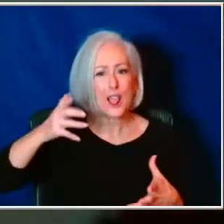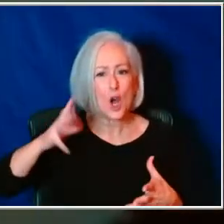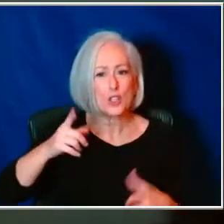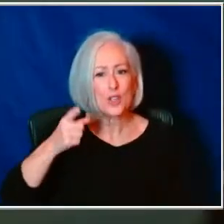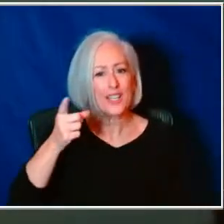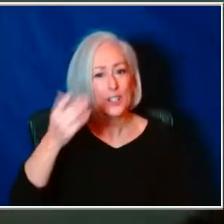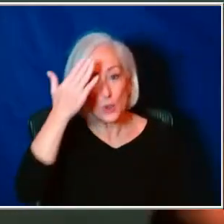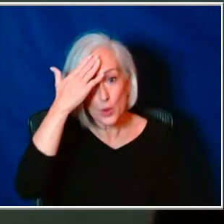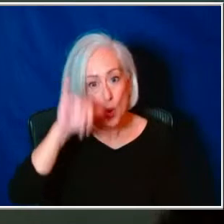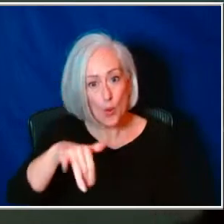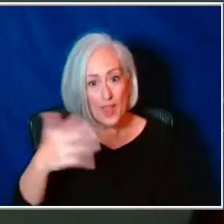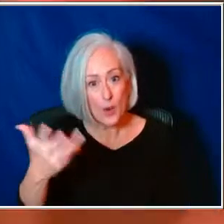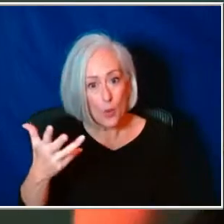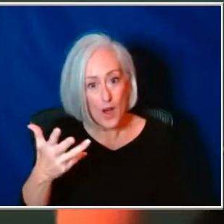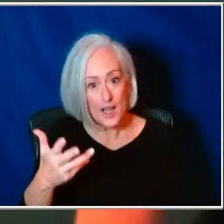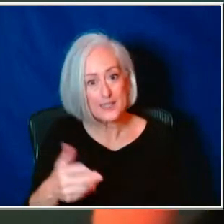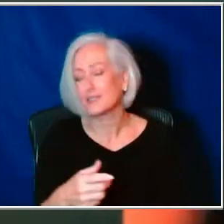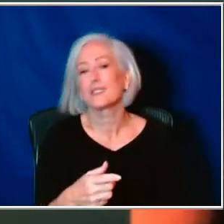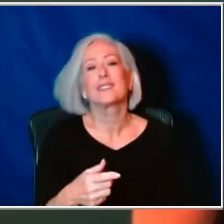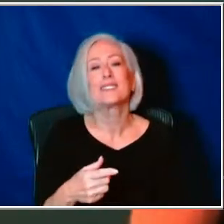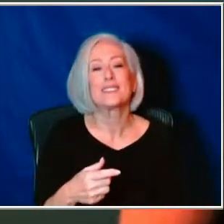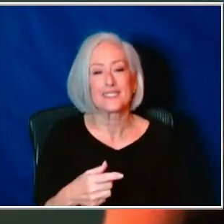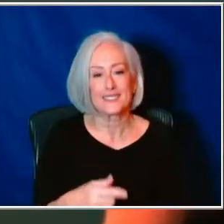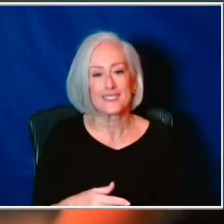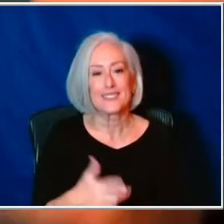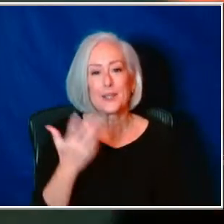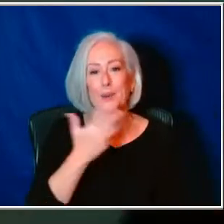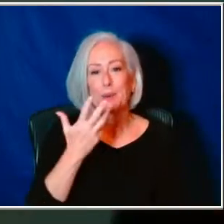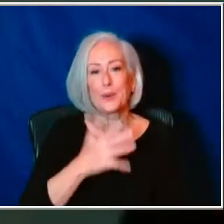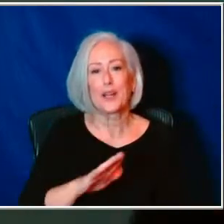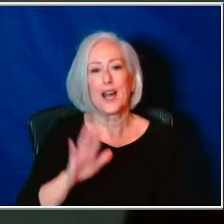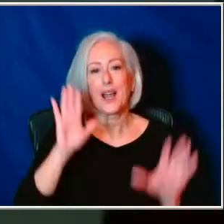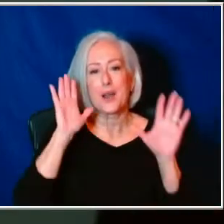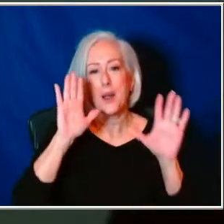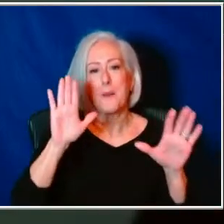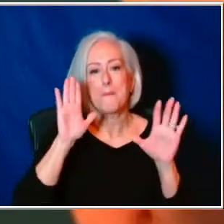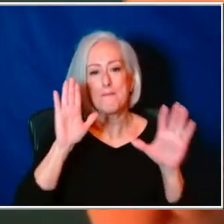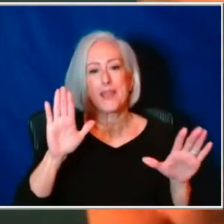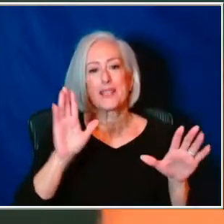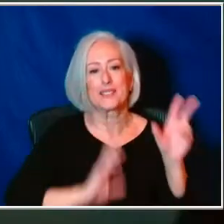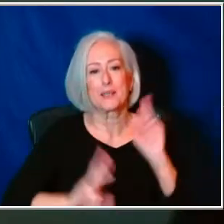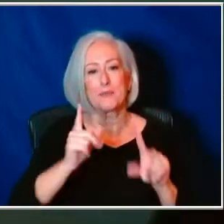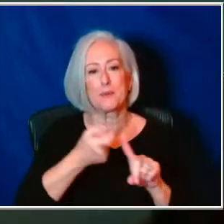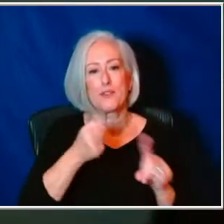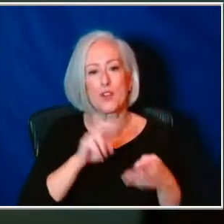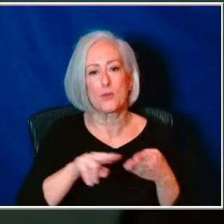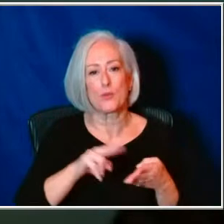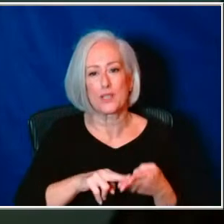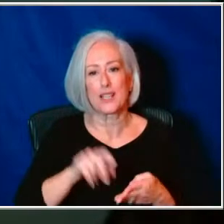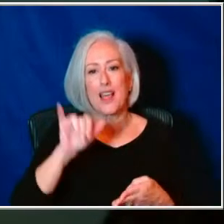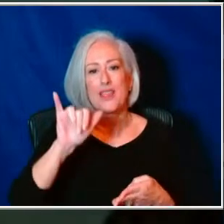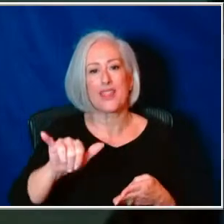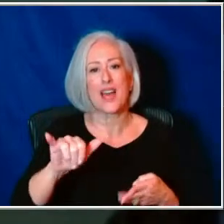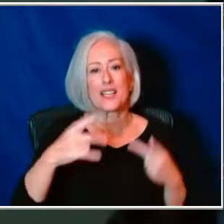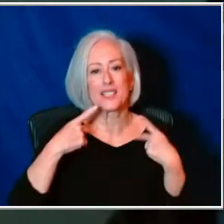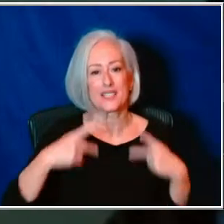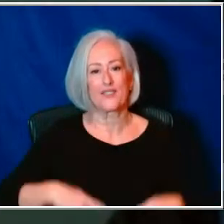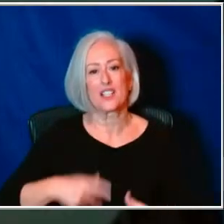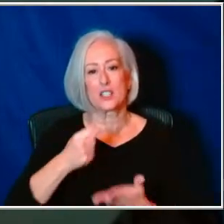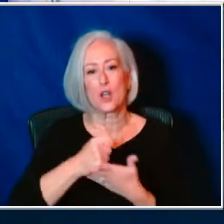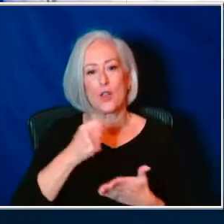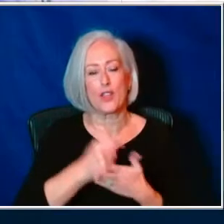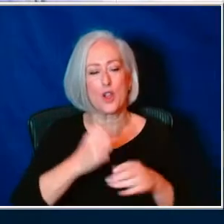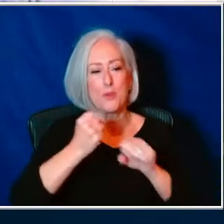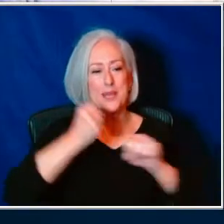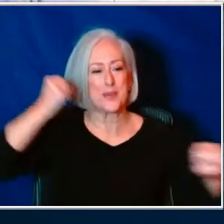that is? What? Two are outstanding people in research here today, and that is physical therapy equipment. That's our